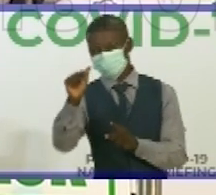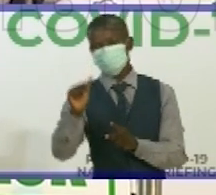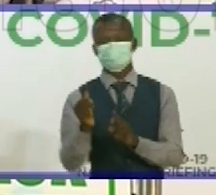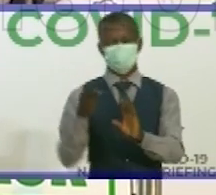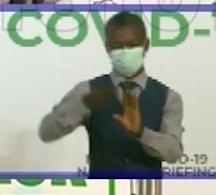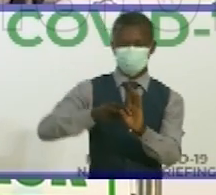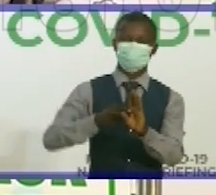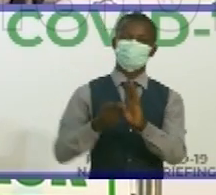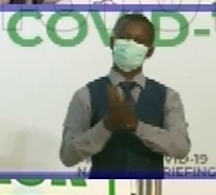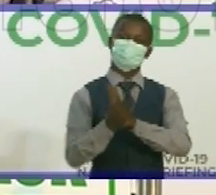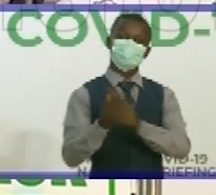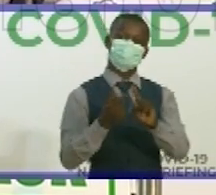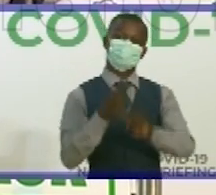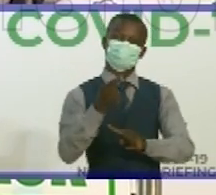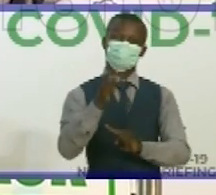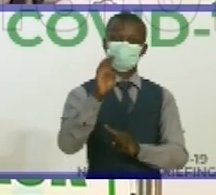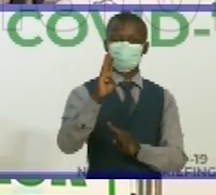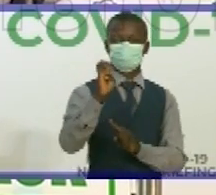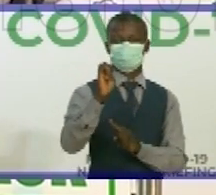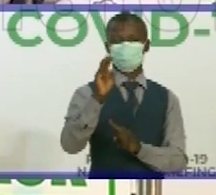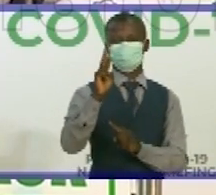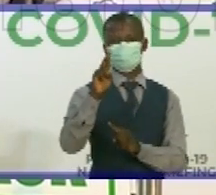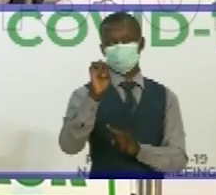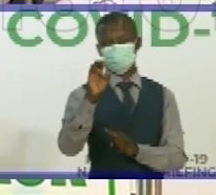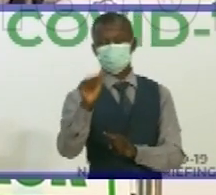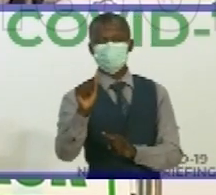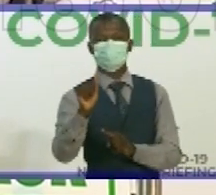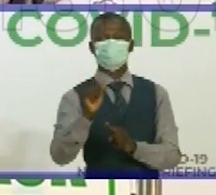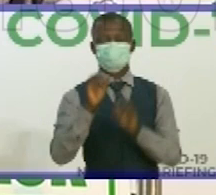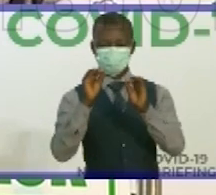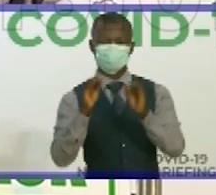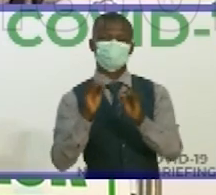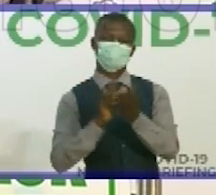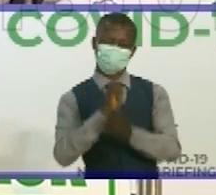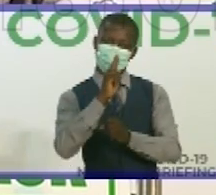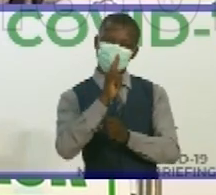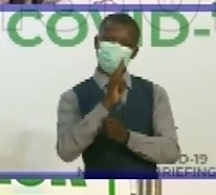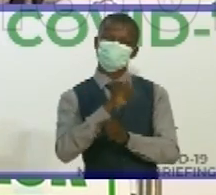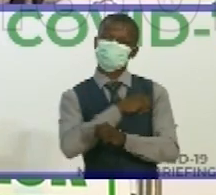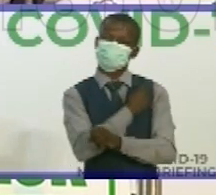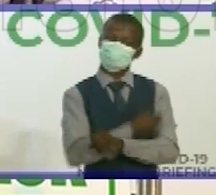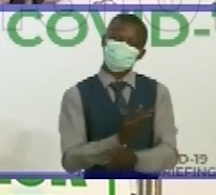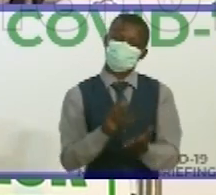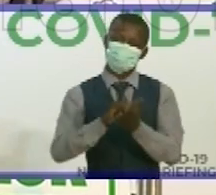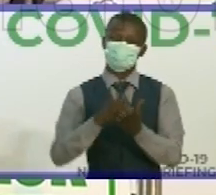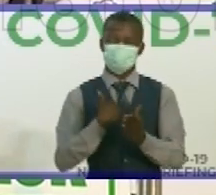team from Irua Teaching Hospital, who have been assigned to ensure a smooth takeoff and mentor a